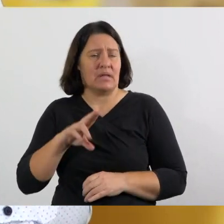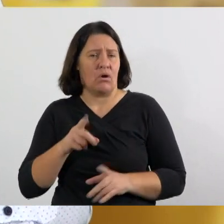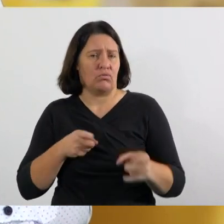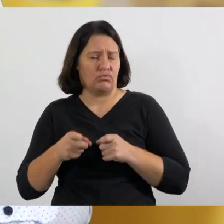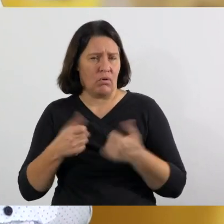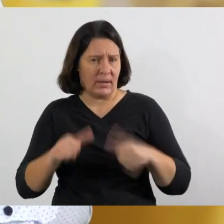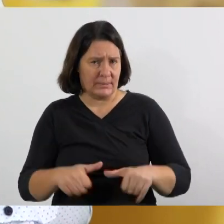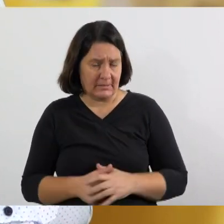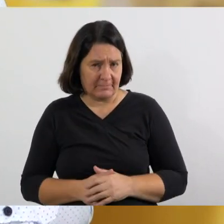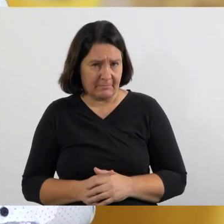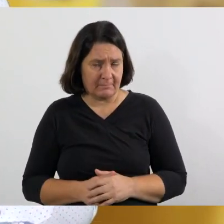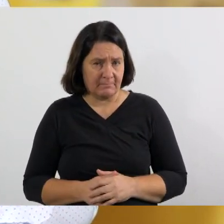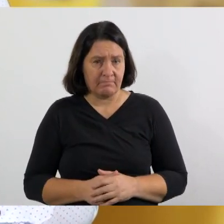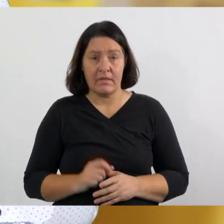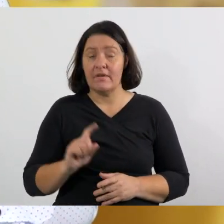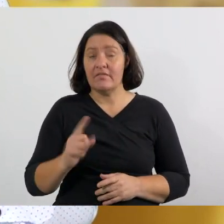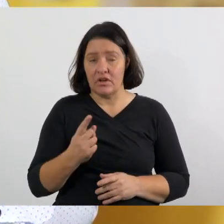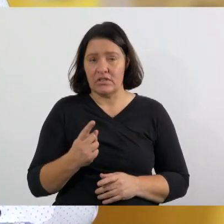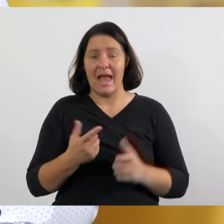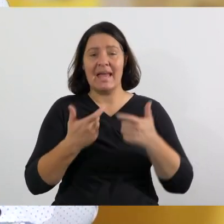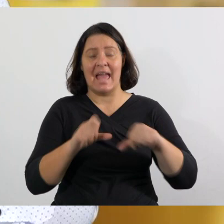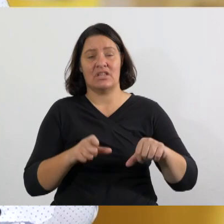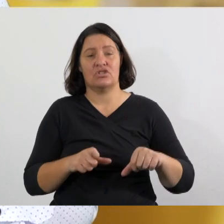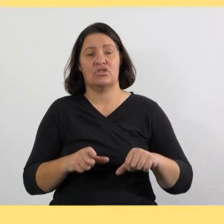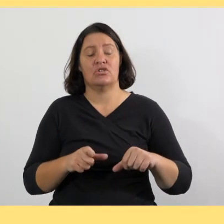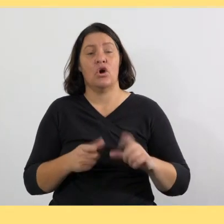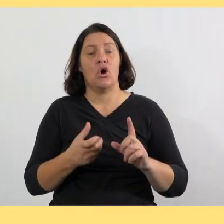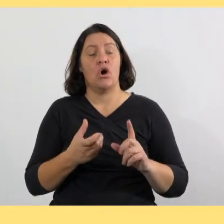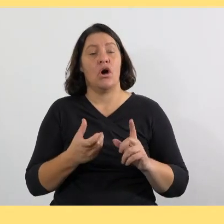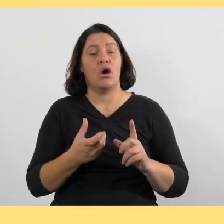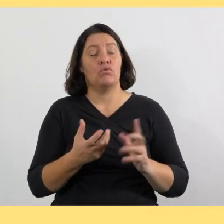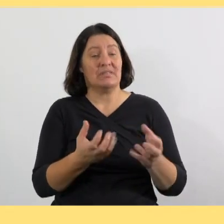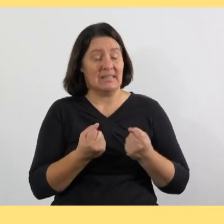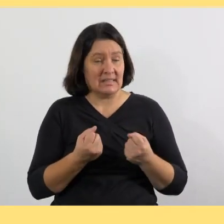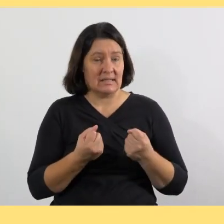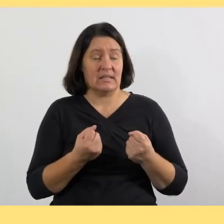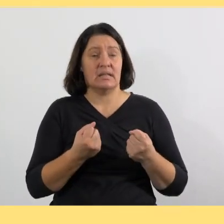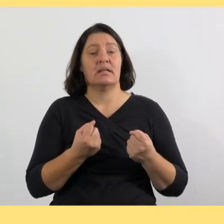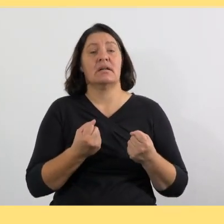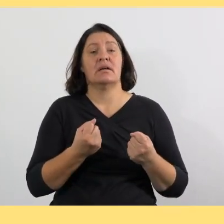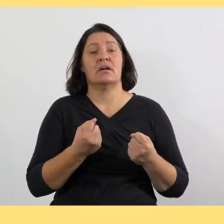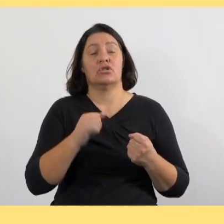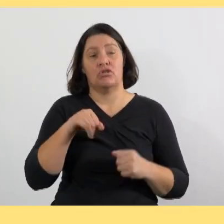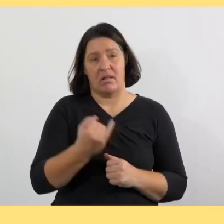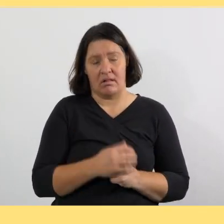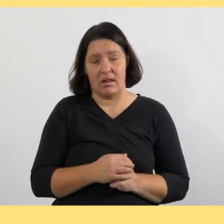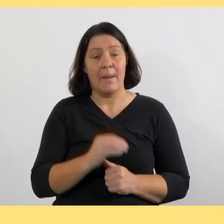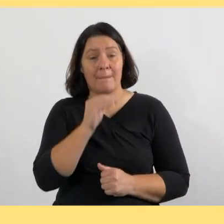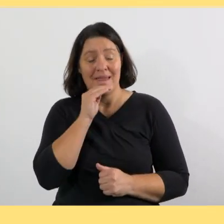see. What I have first is my cash receipts journal. This is a journal in which all